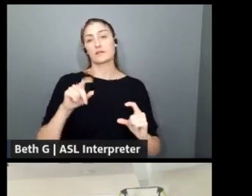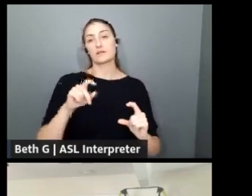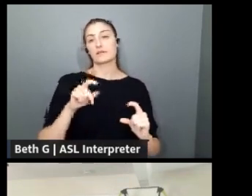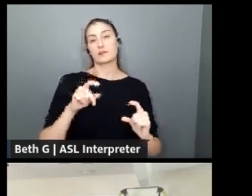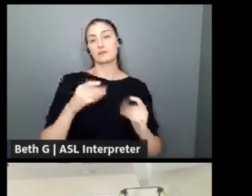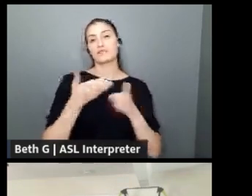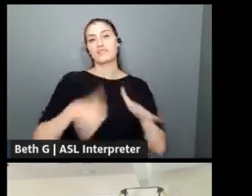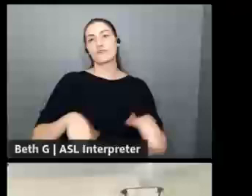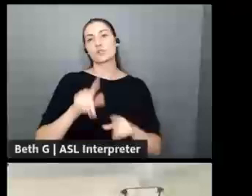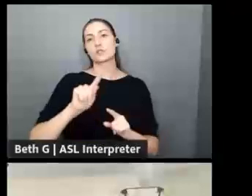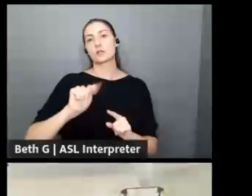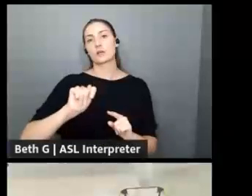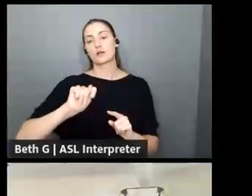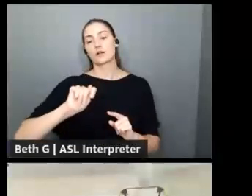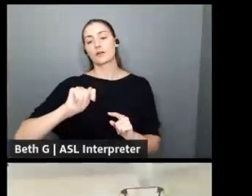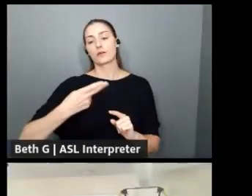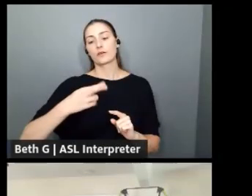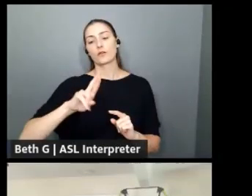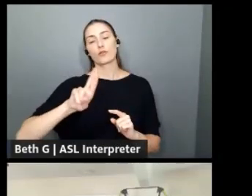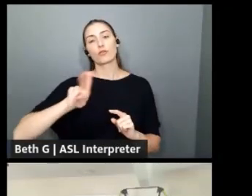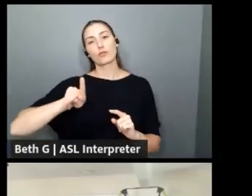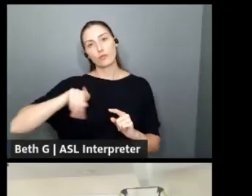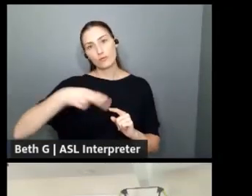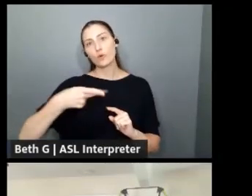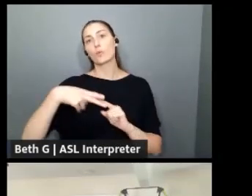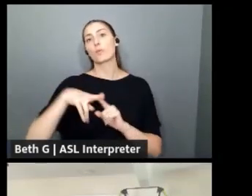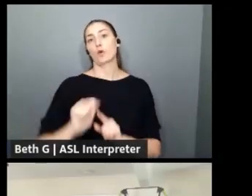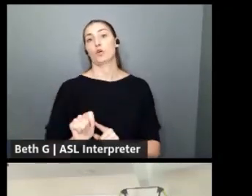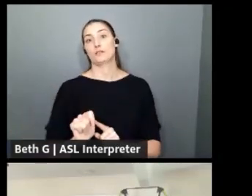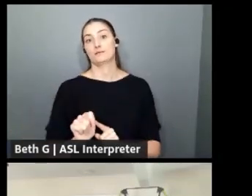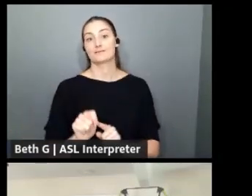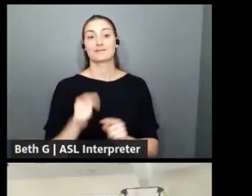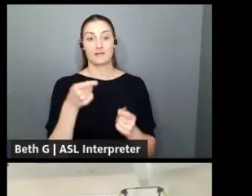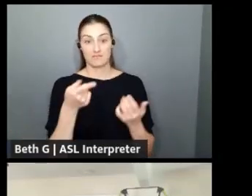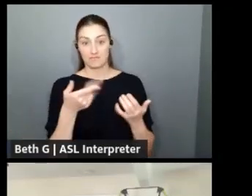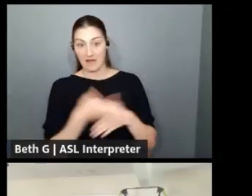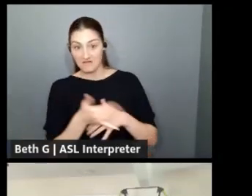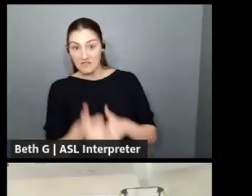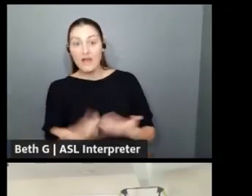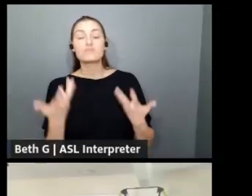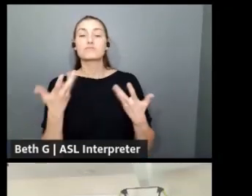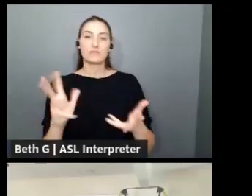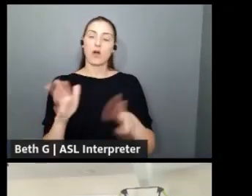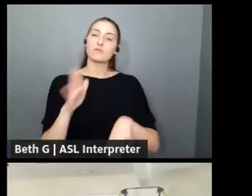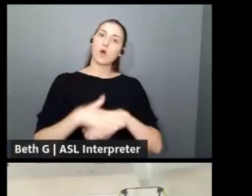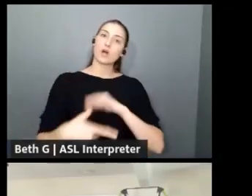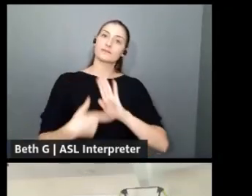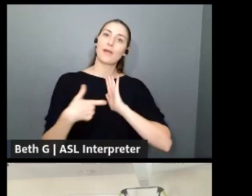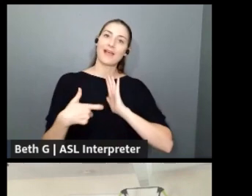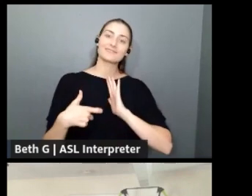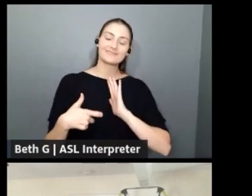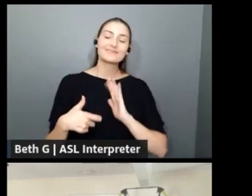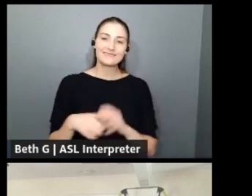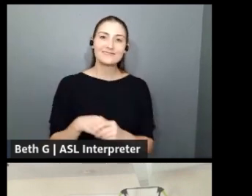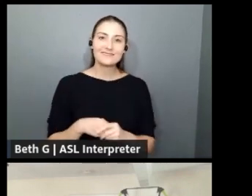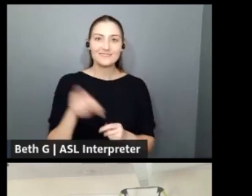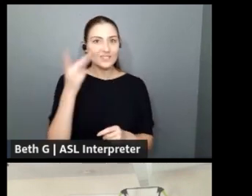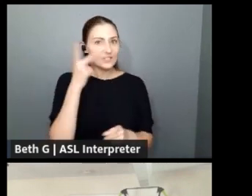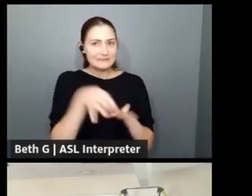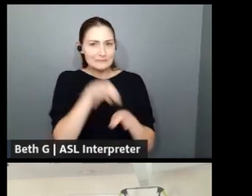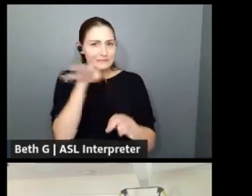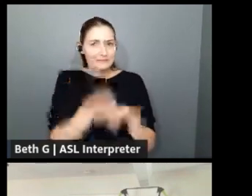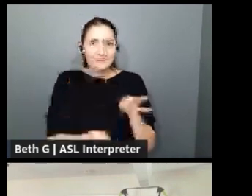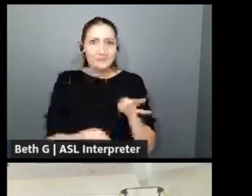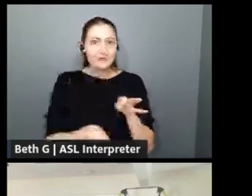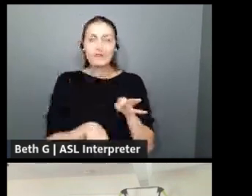stack, all our tables will be updated to be on demand. Yeah, we can see how simple that would be in terms of making